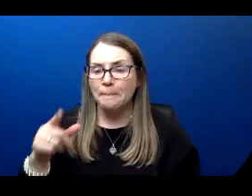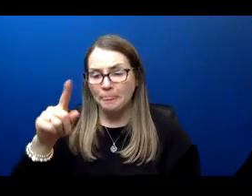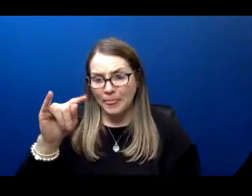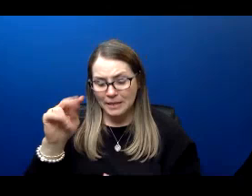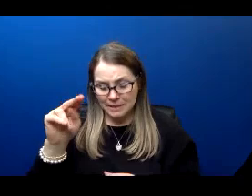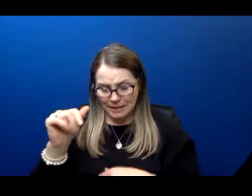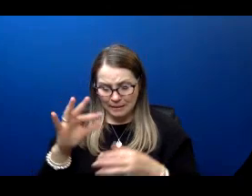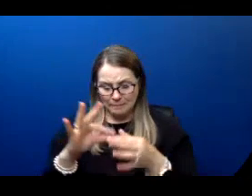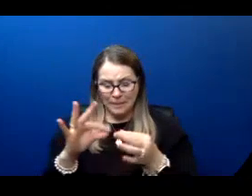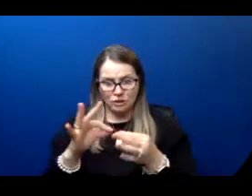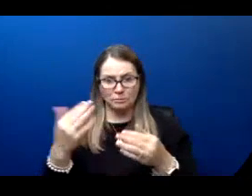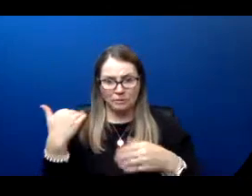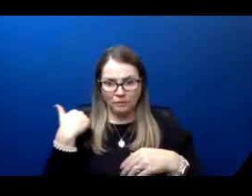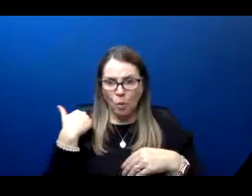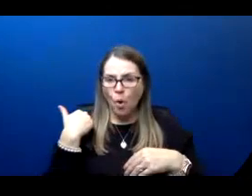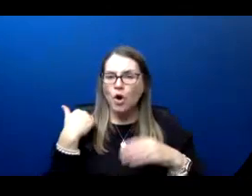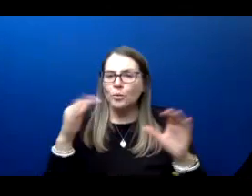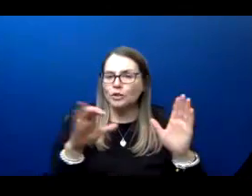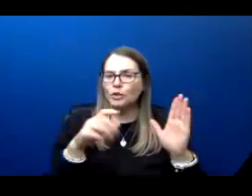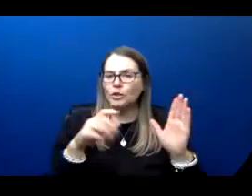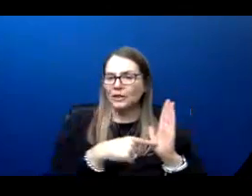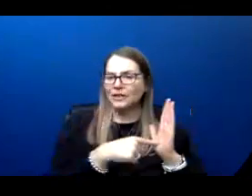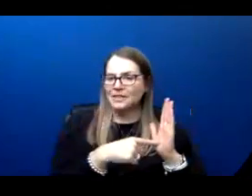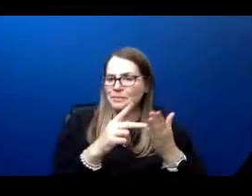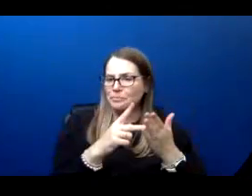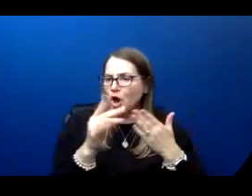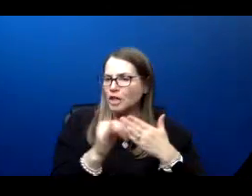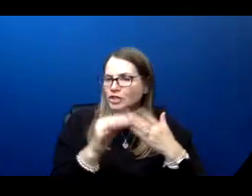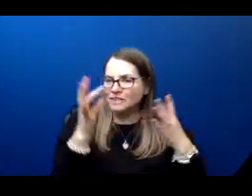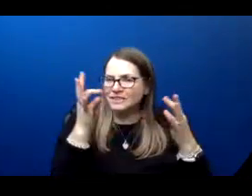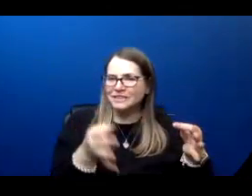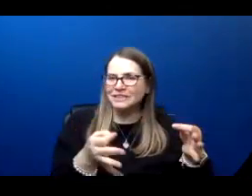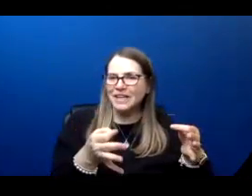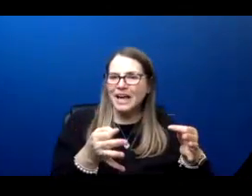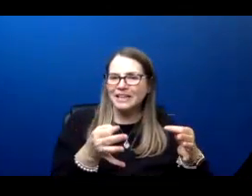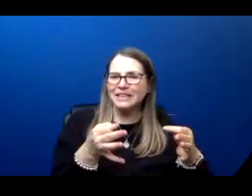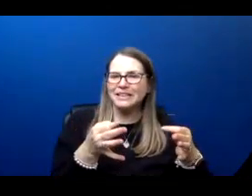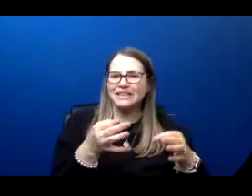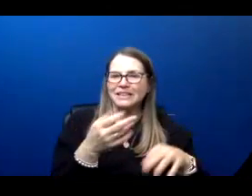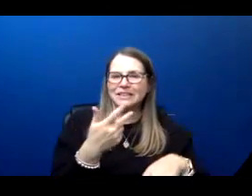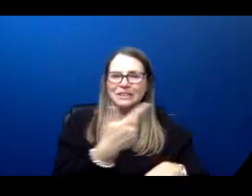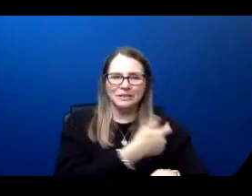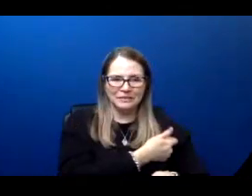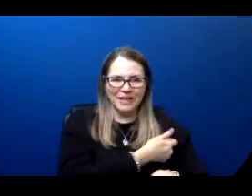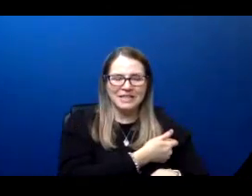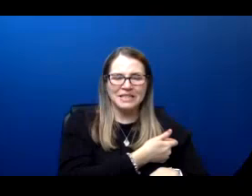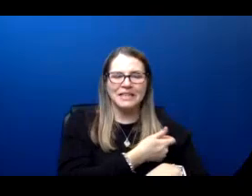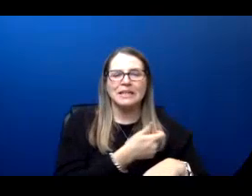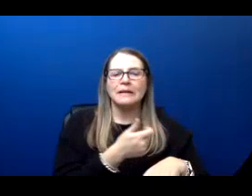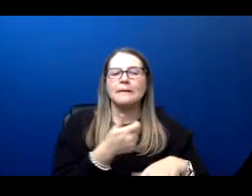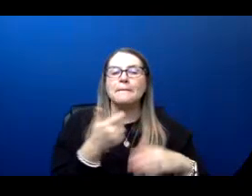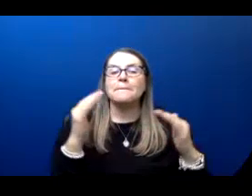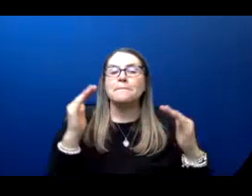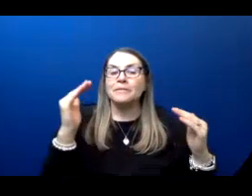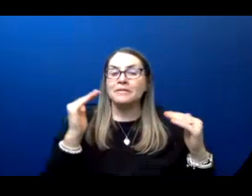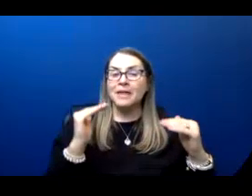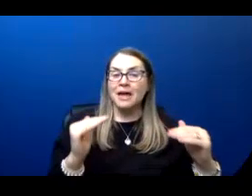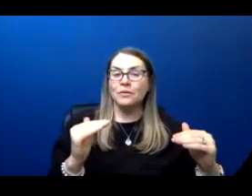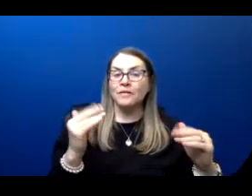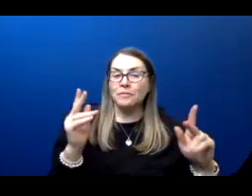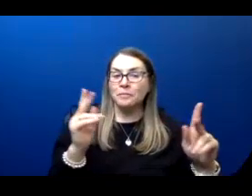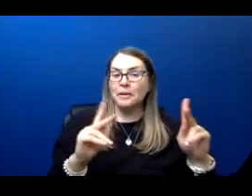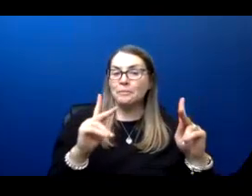that after, doing this project, she decided to, get the vaccine. And then we have the other group of